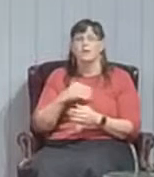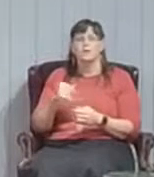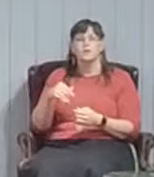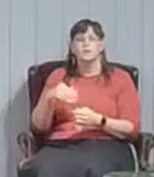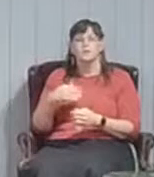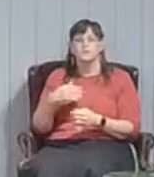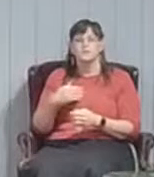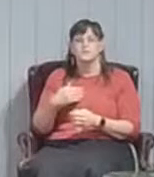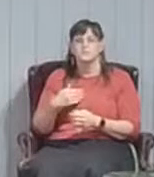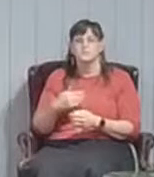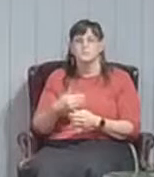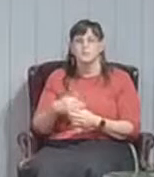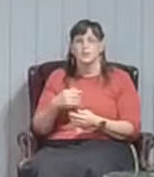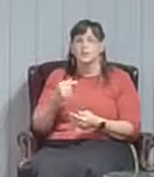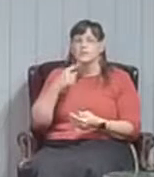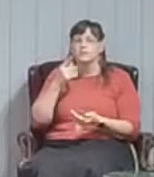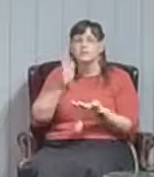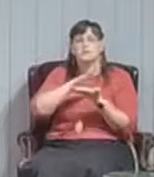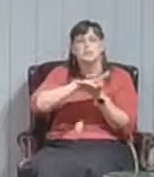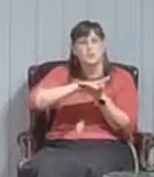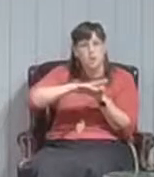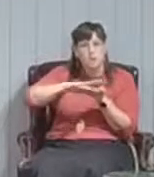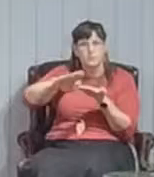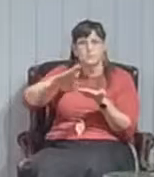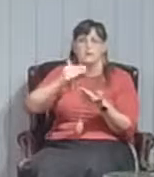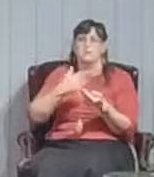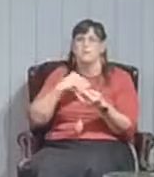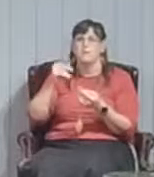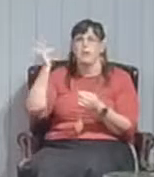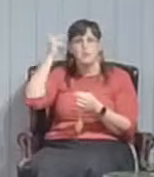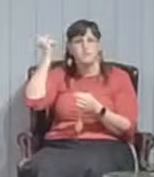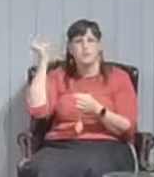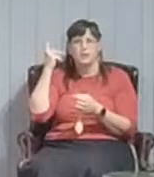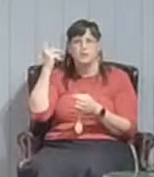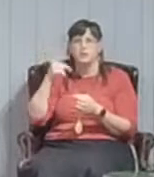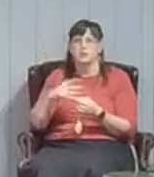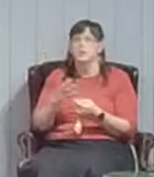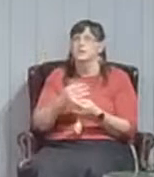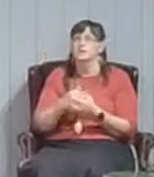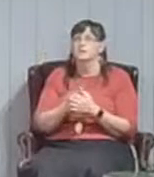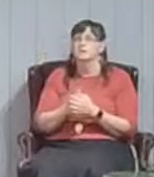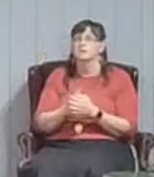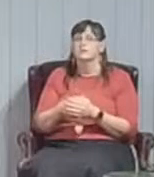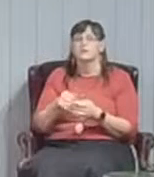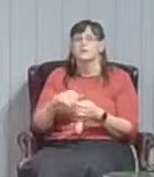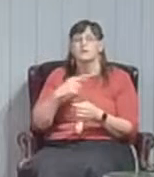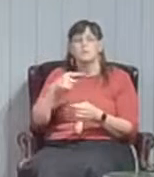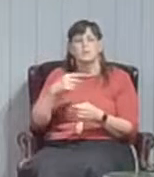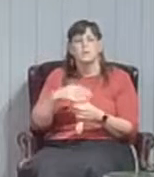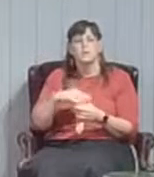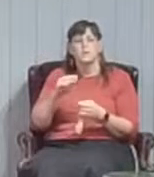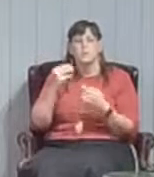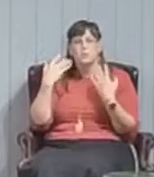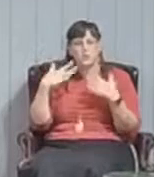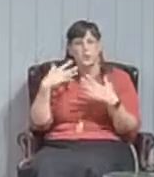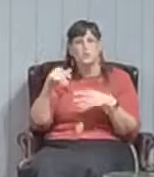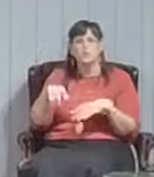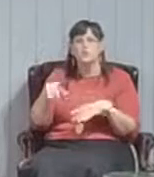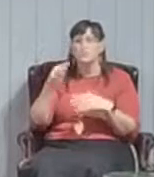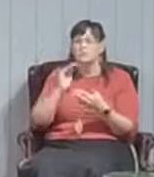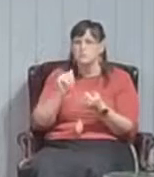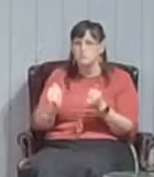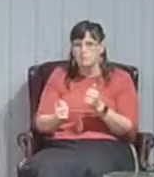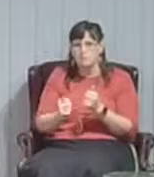parents, and because I was such a, he was complimenting me, but he would say, "Man, you must have really